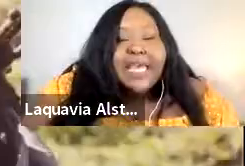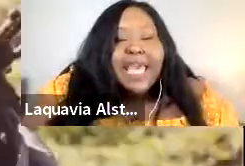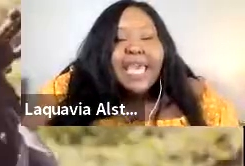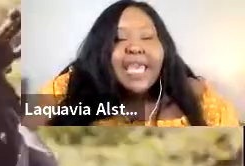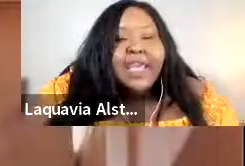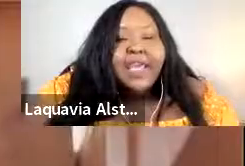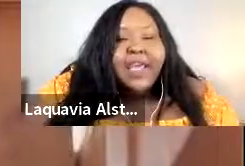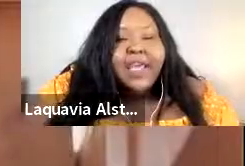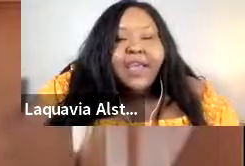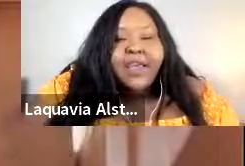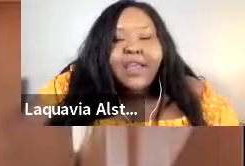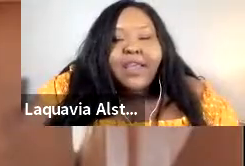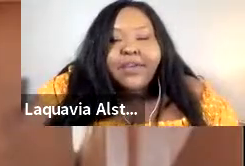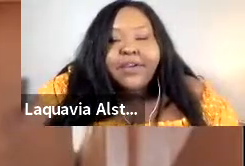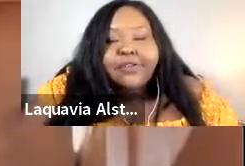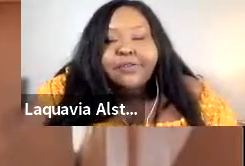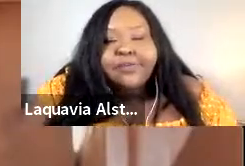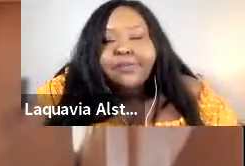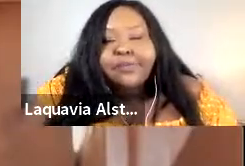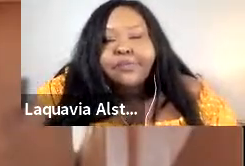planting day.